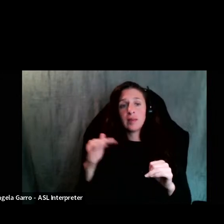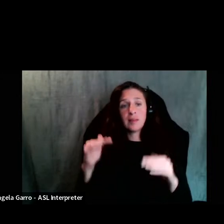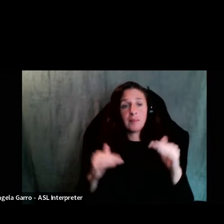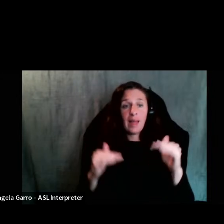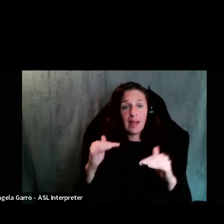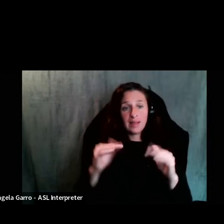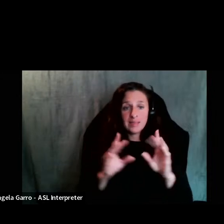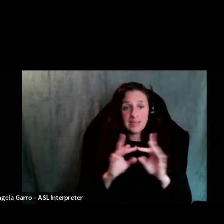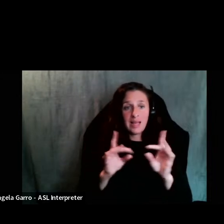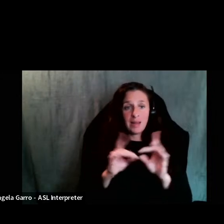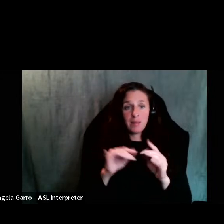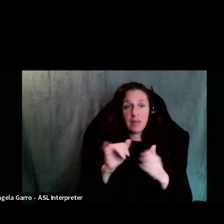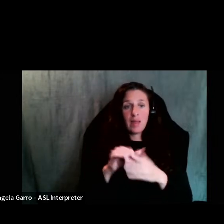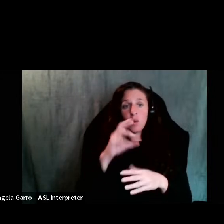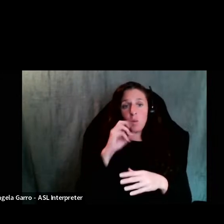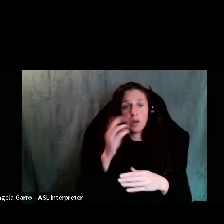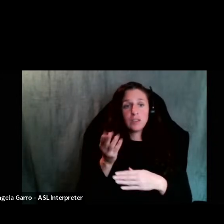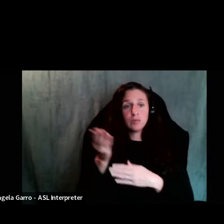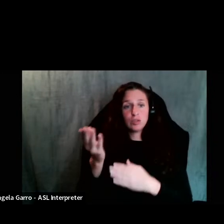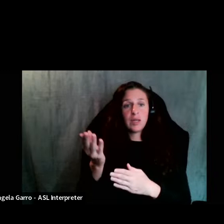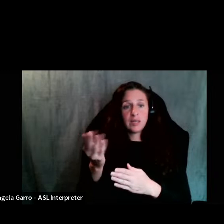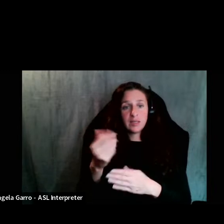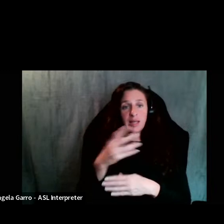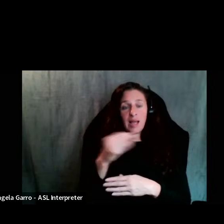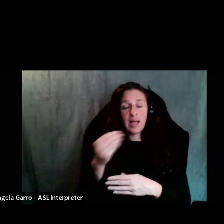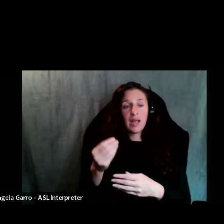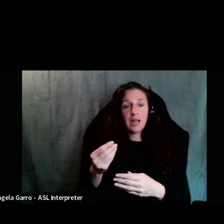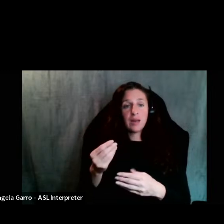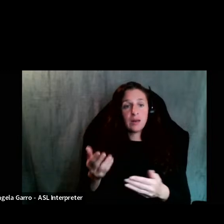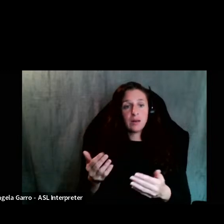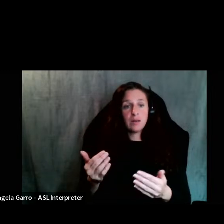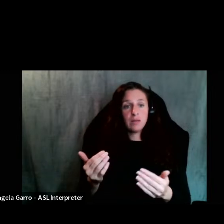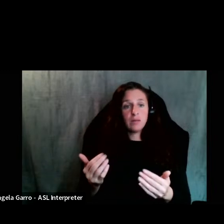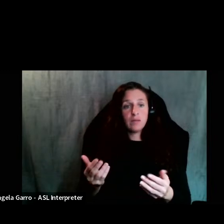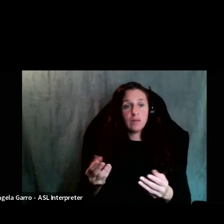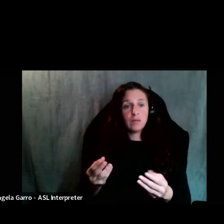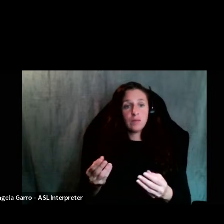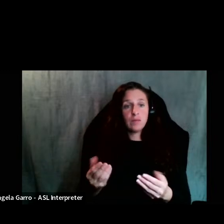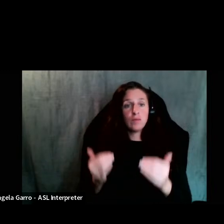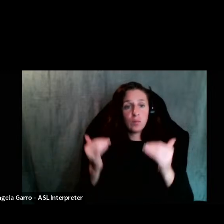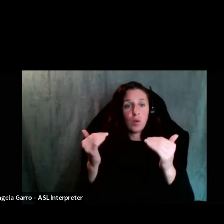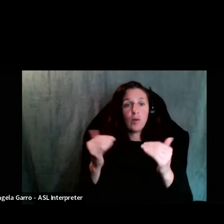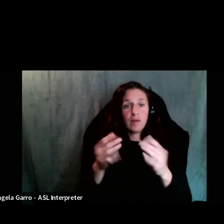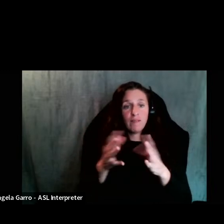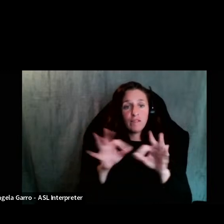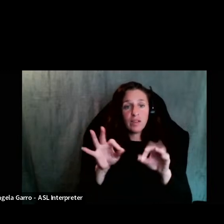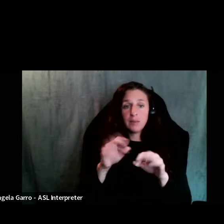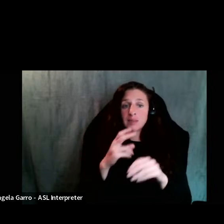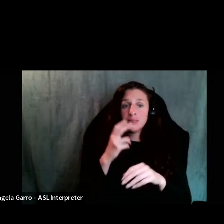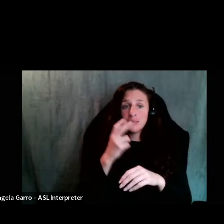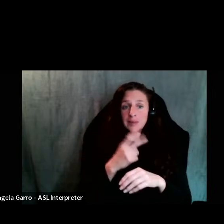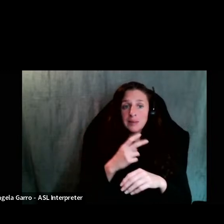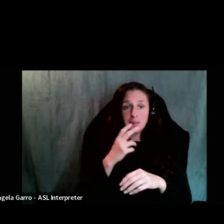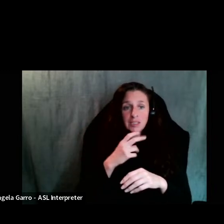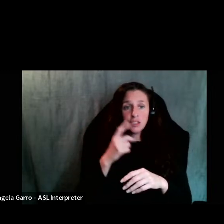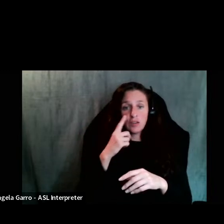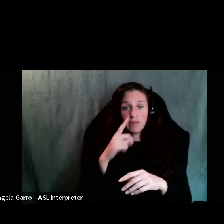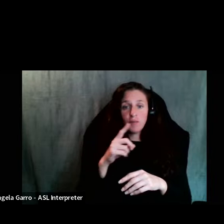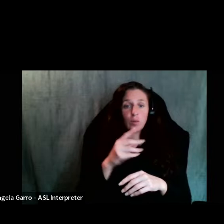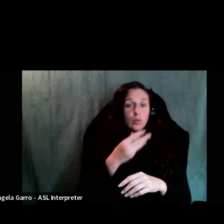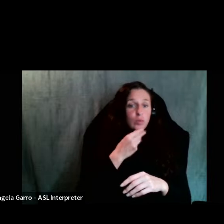statement that was presented and for promoting freedom of speech for everyone, Jewish and Palestinians. This is